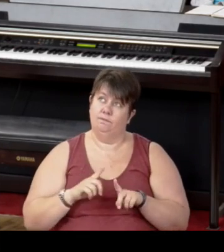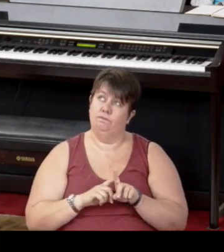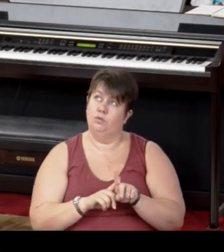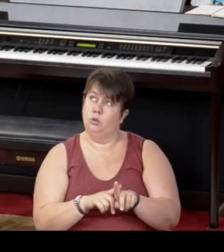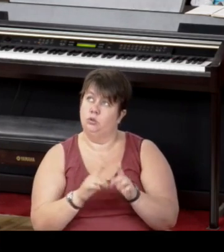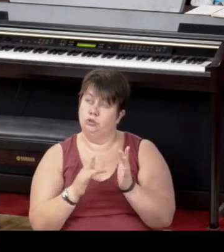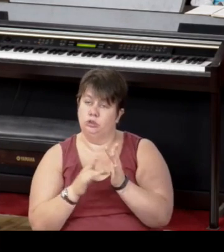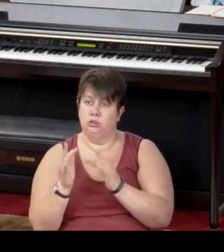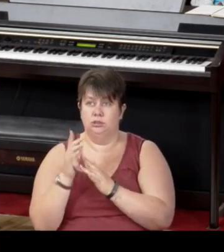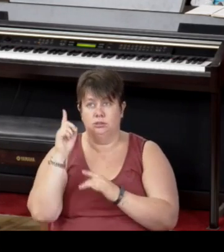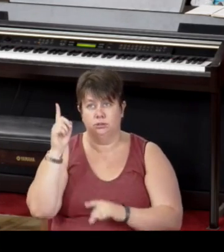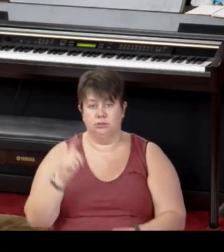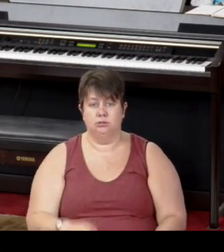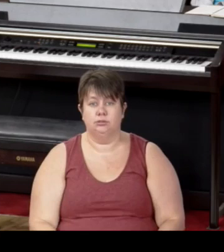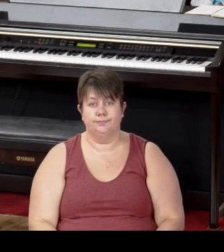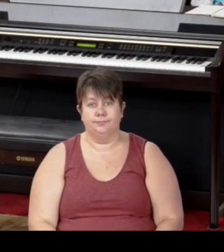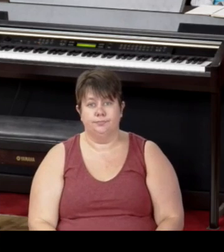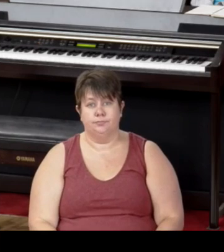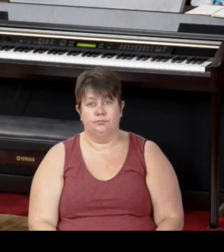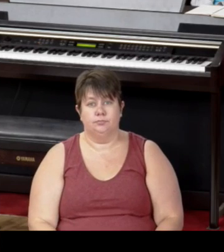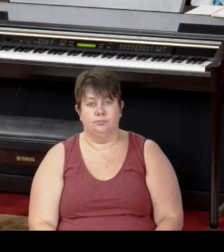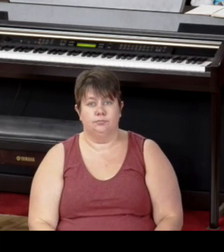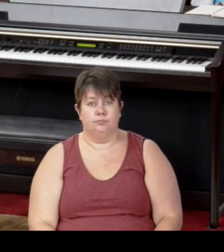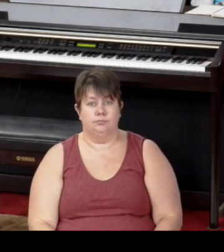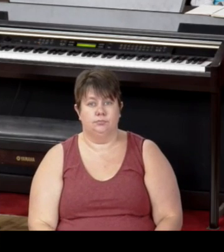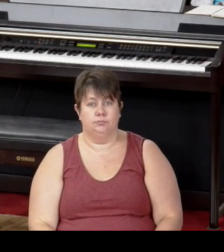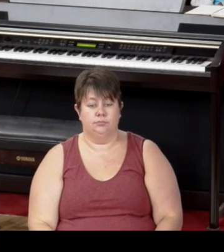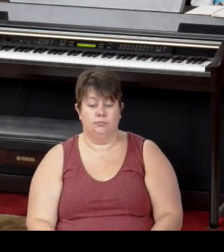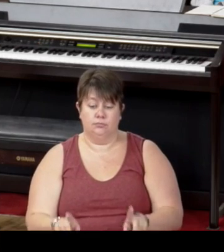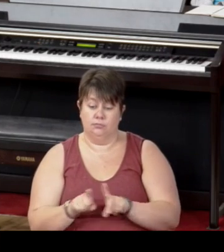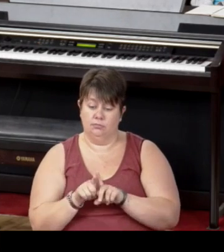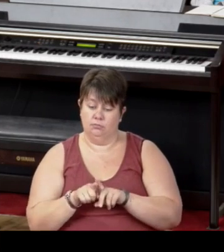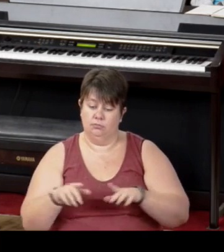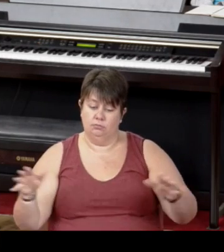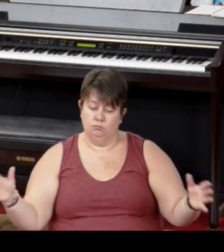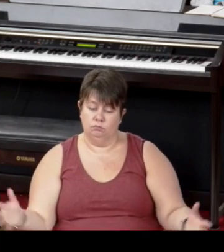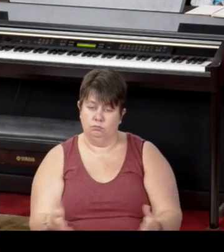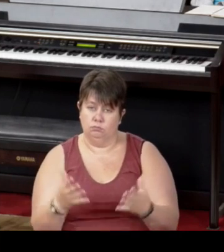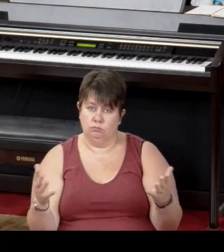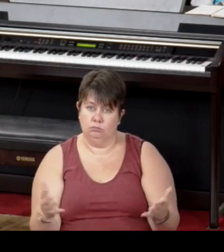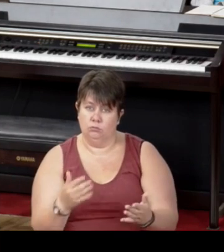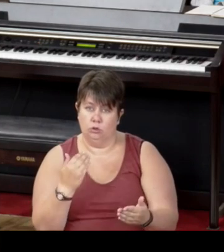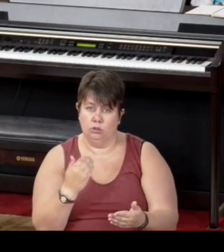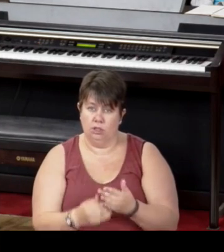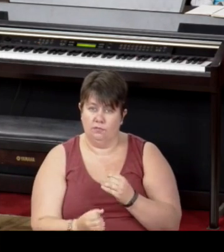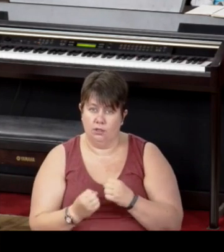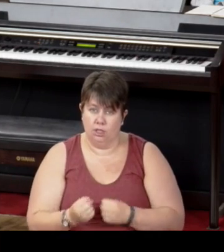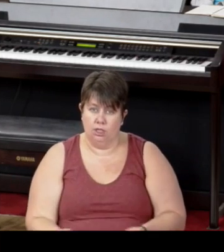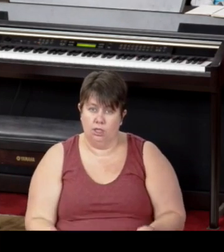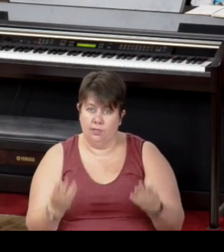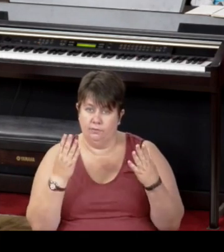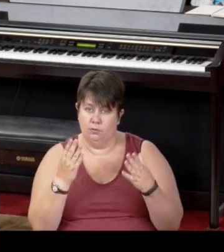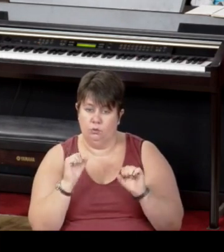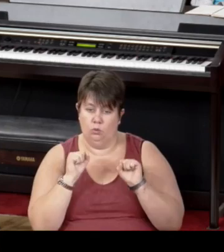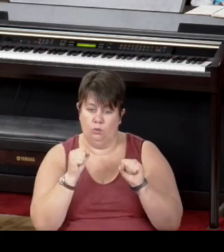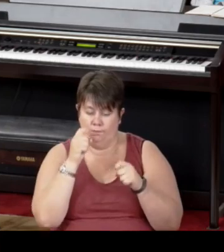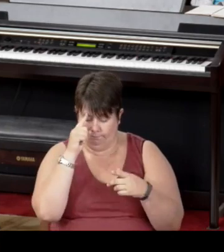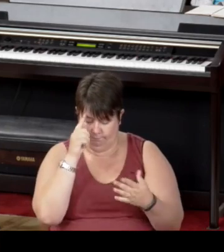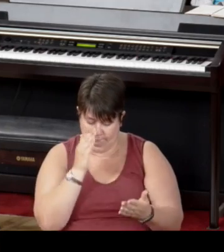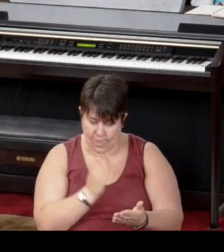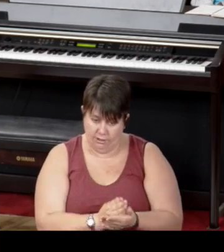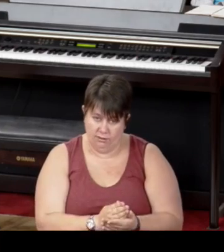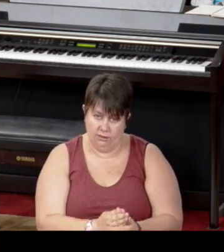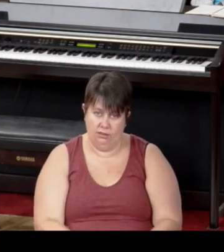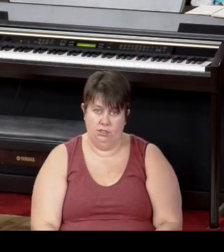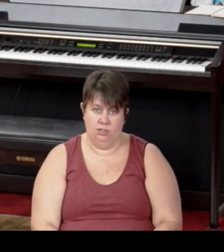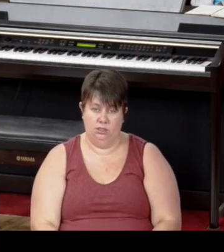Christ. And under this pressure, he also encourages them that they've not renounced their faith. Because I'm